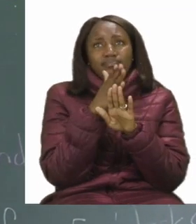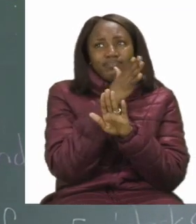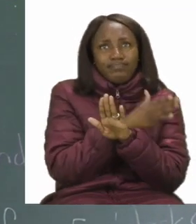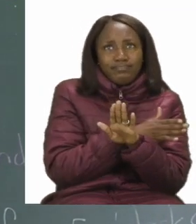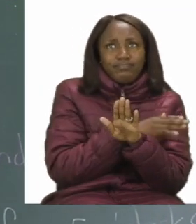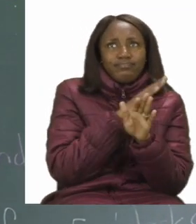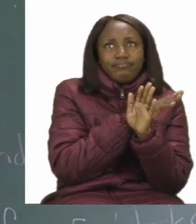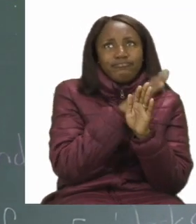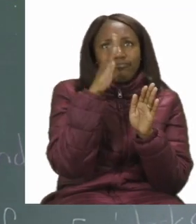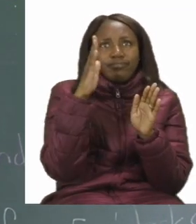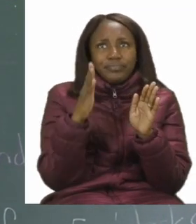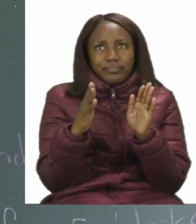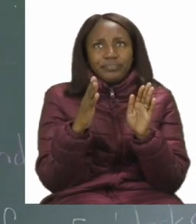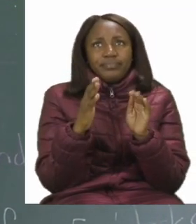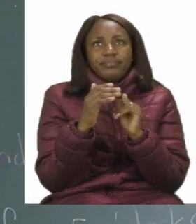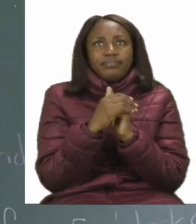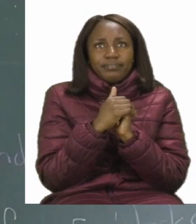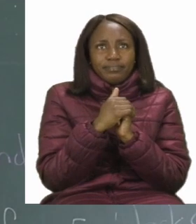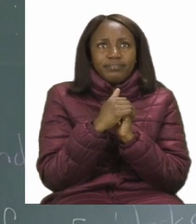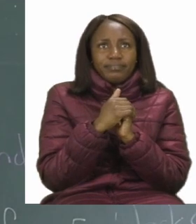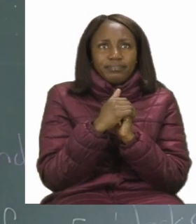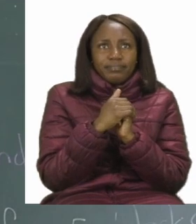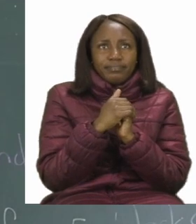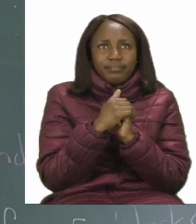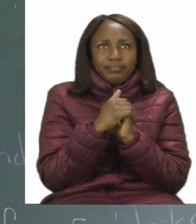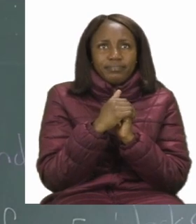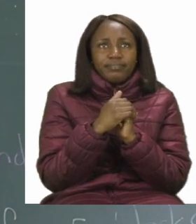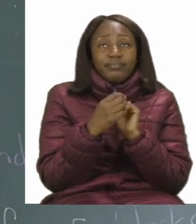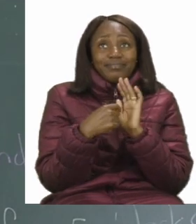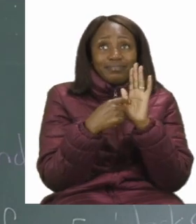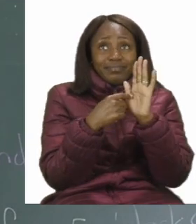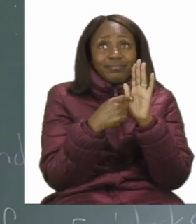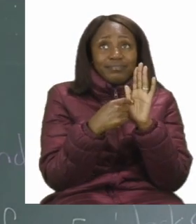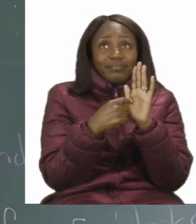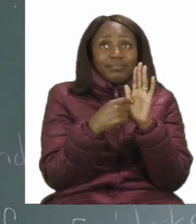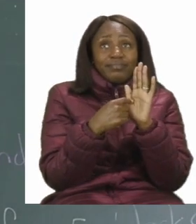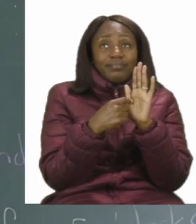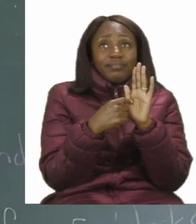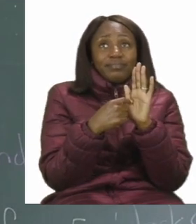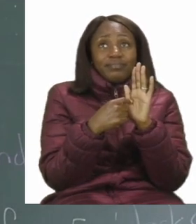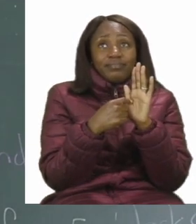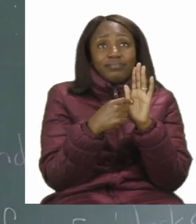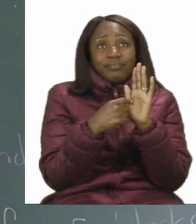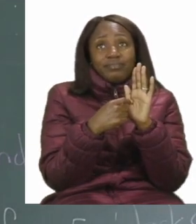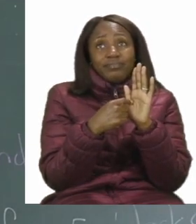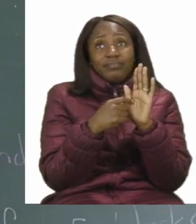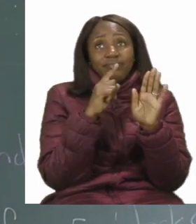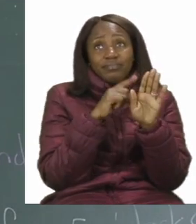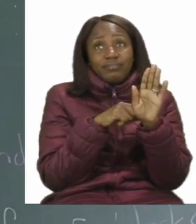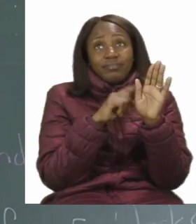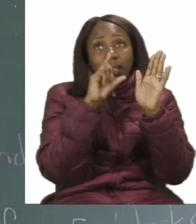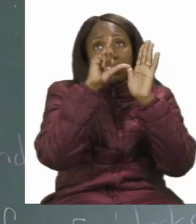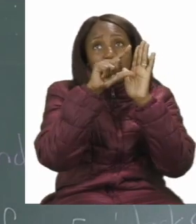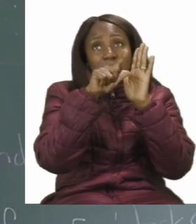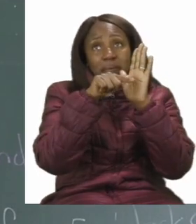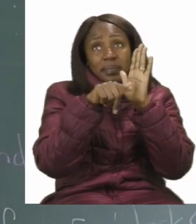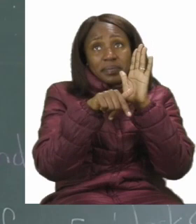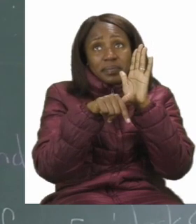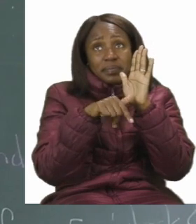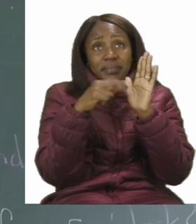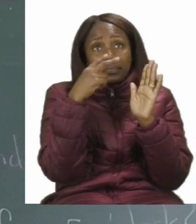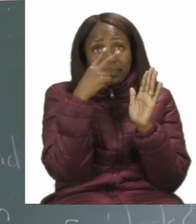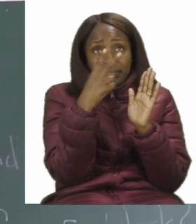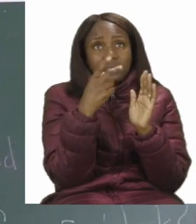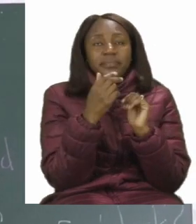after. Now, I put the little clock here for us as well, so we can then count together. Let's